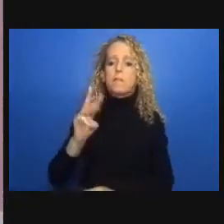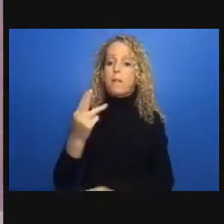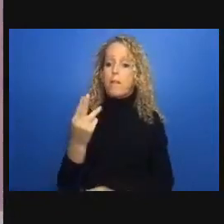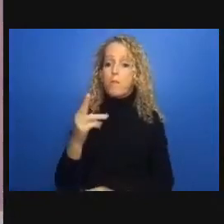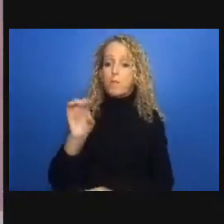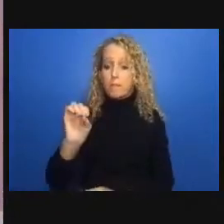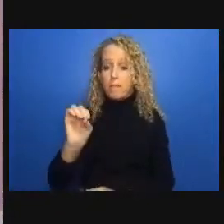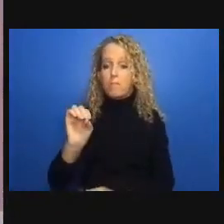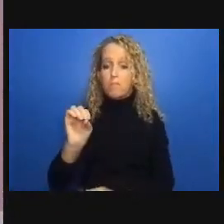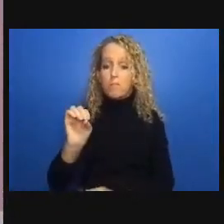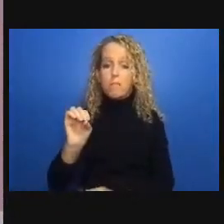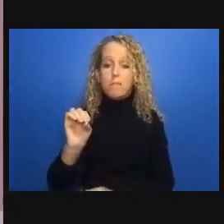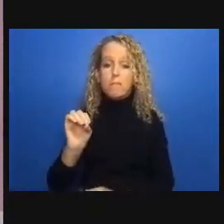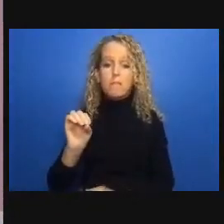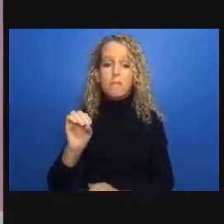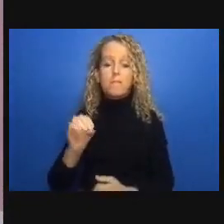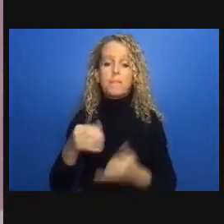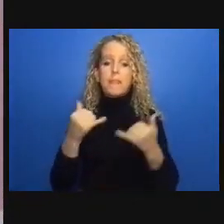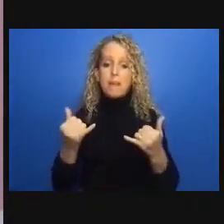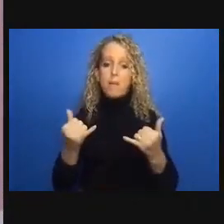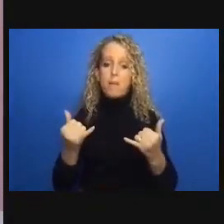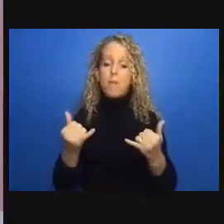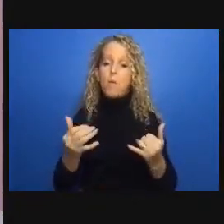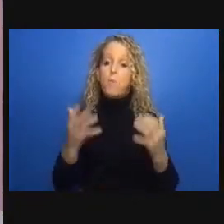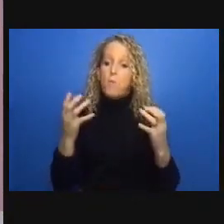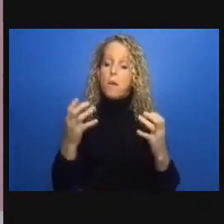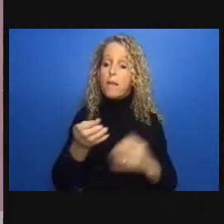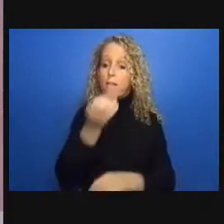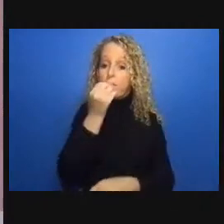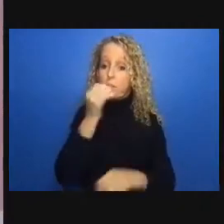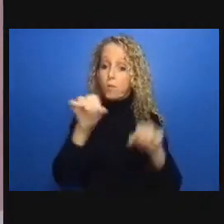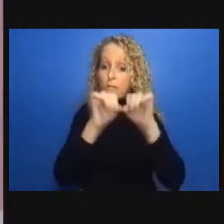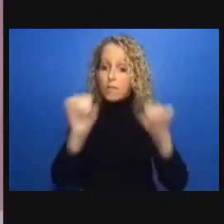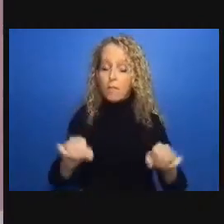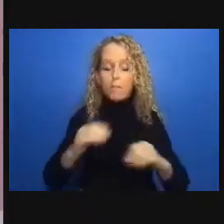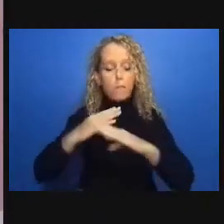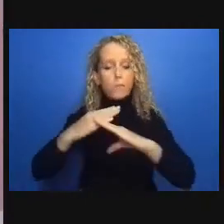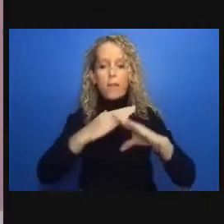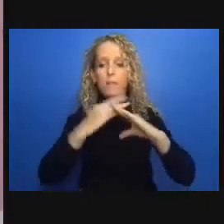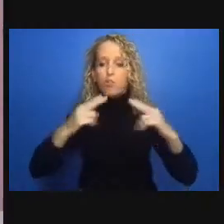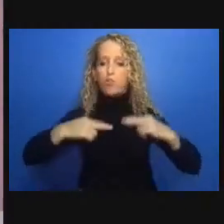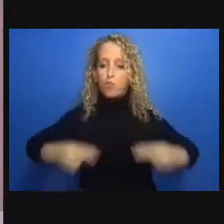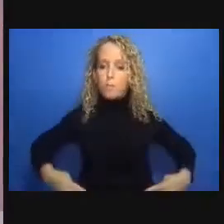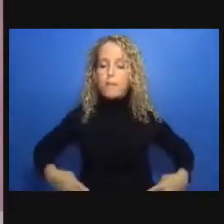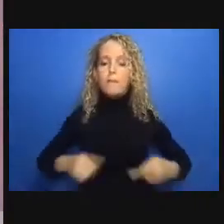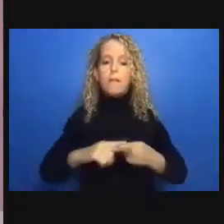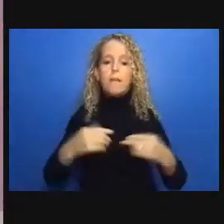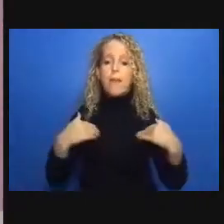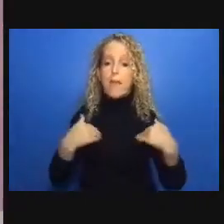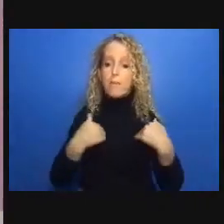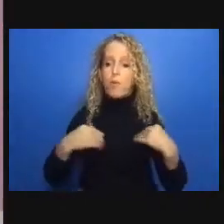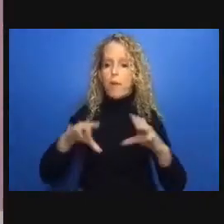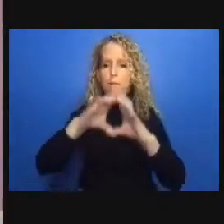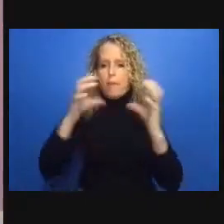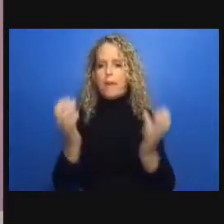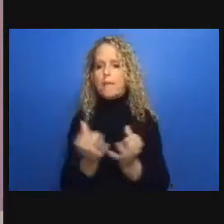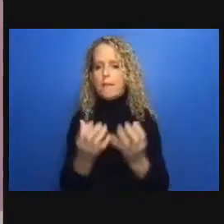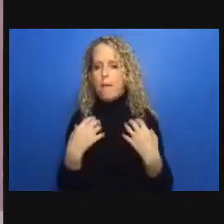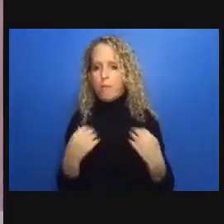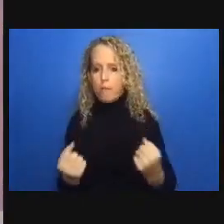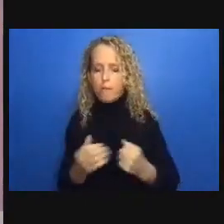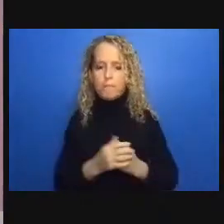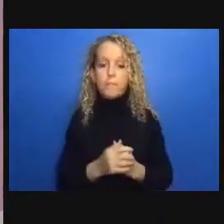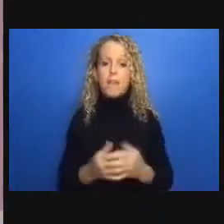urgent action to reform food systems to protect human, animal, and planetary health. Health is a human